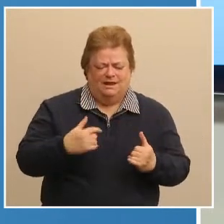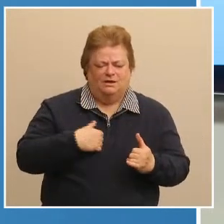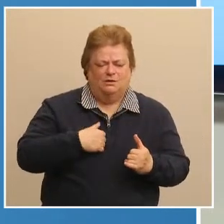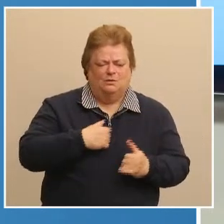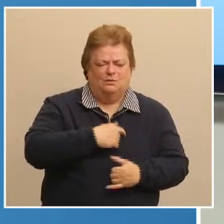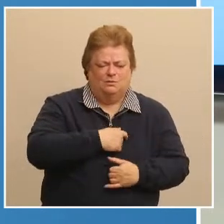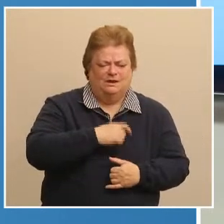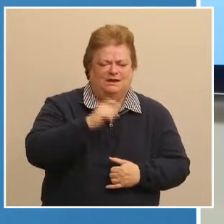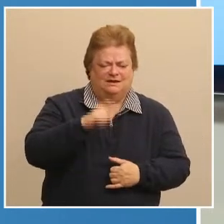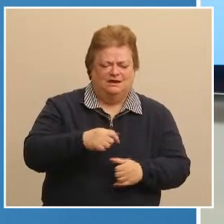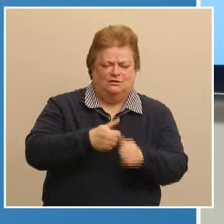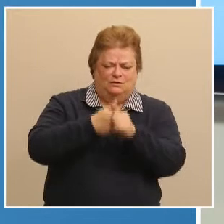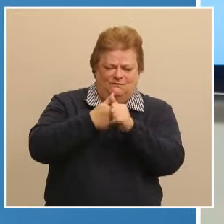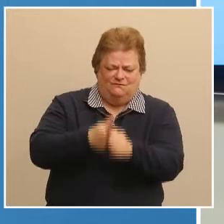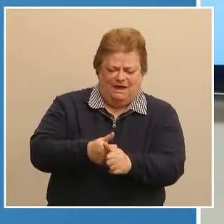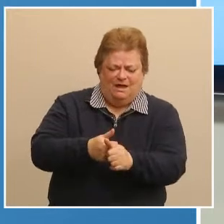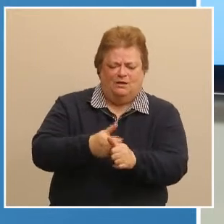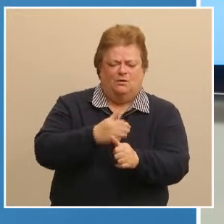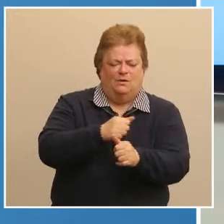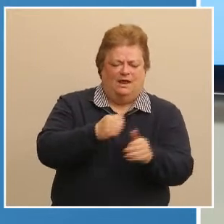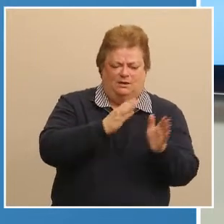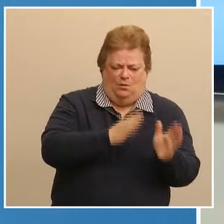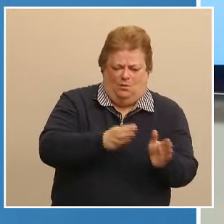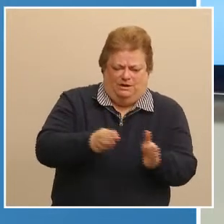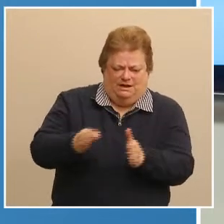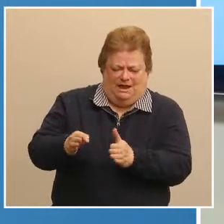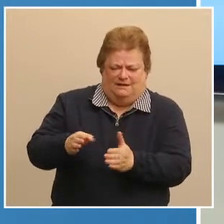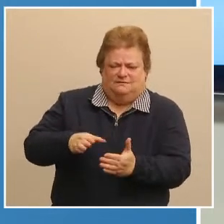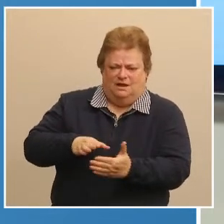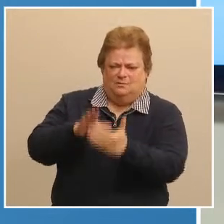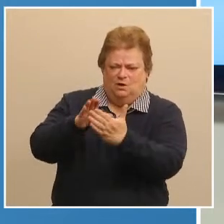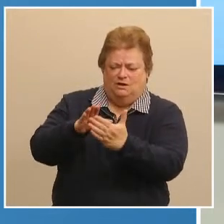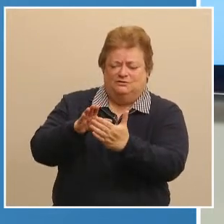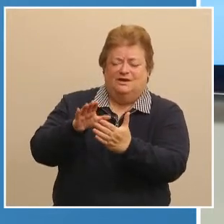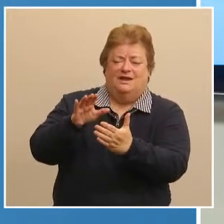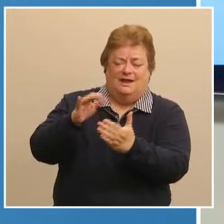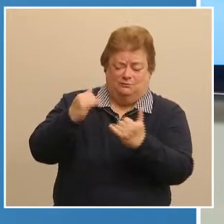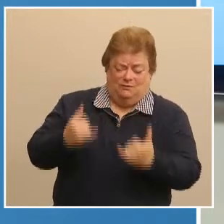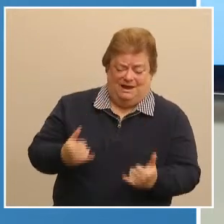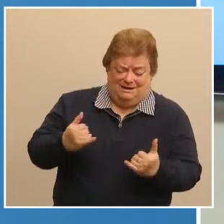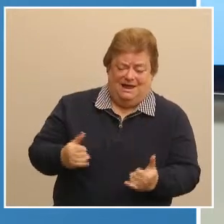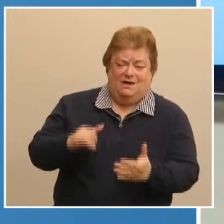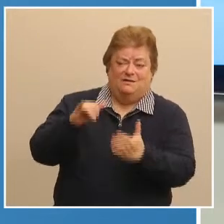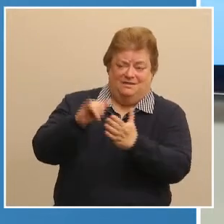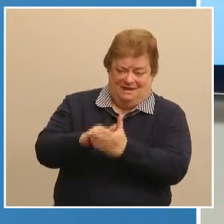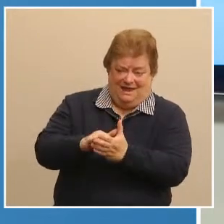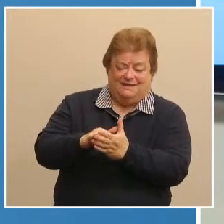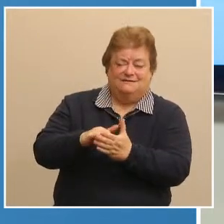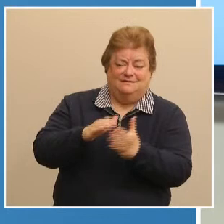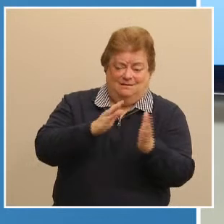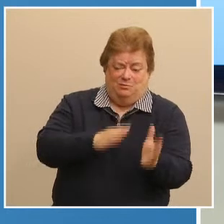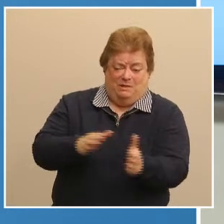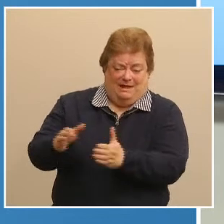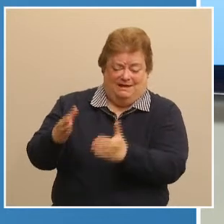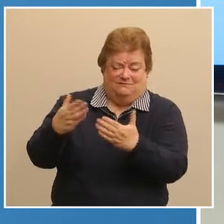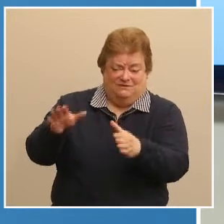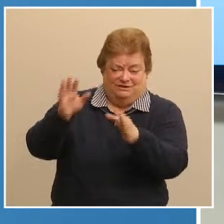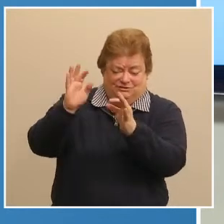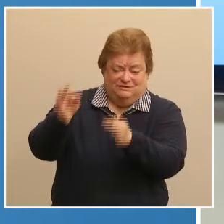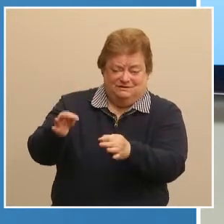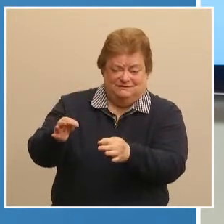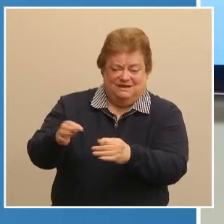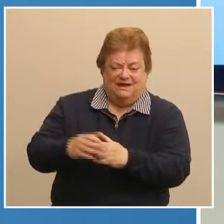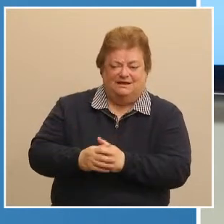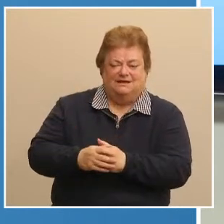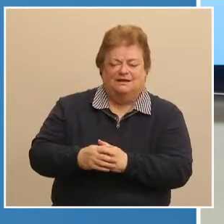follow an organized approach. And right now, that's the approach that's been decided with